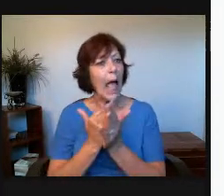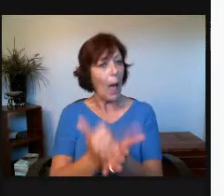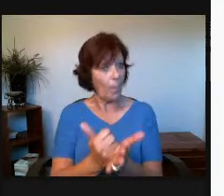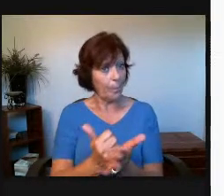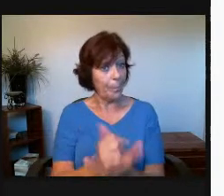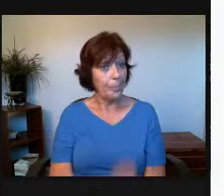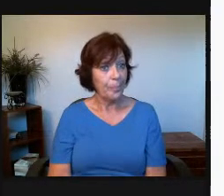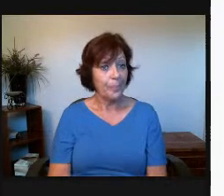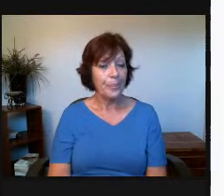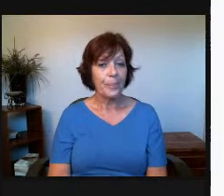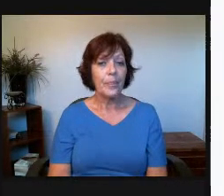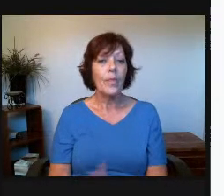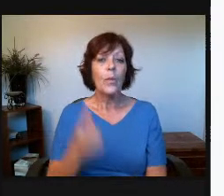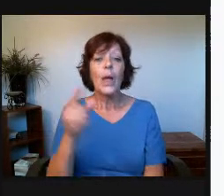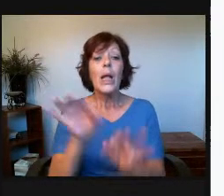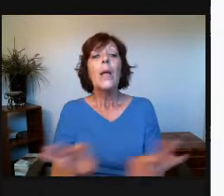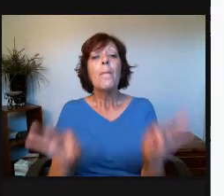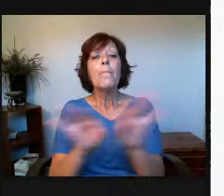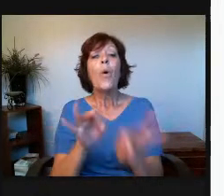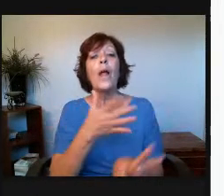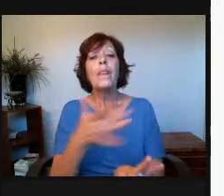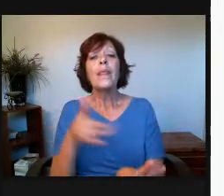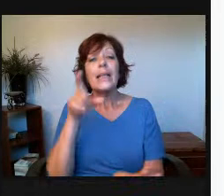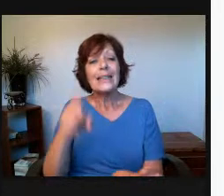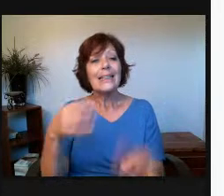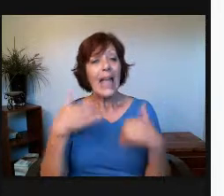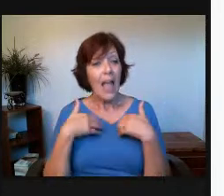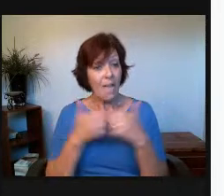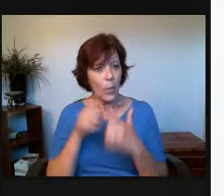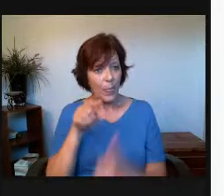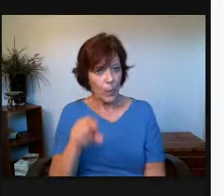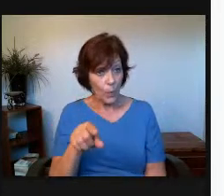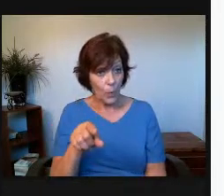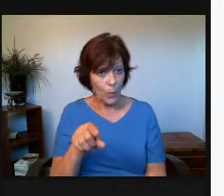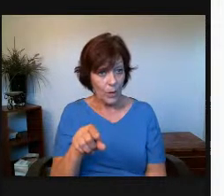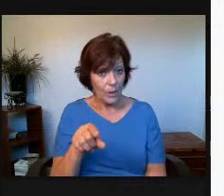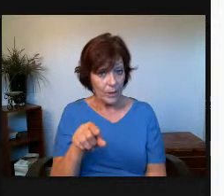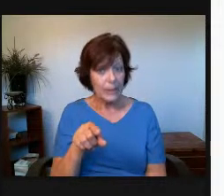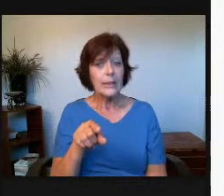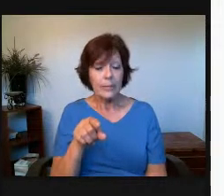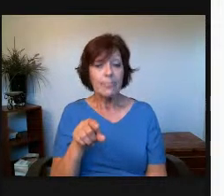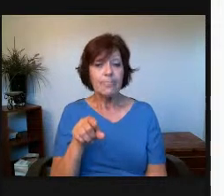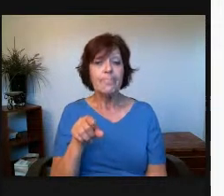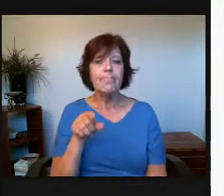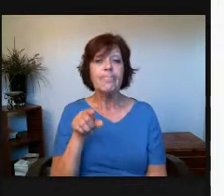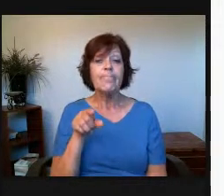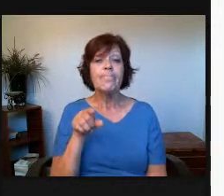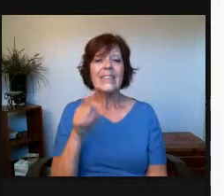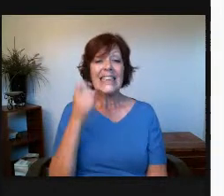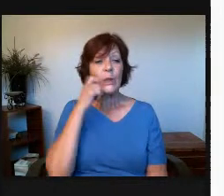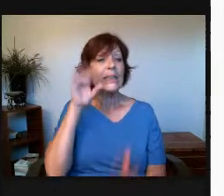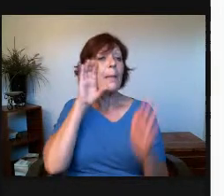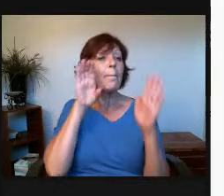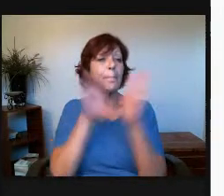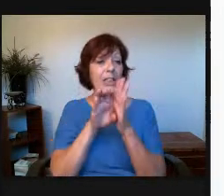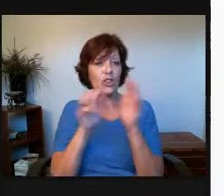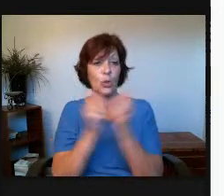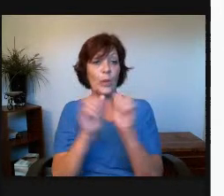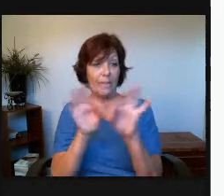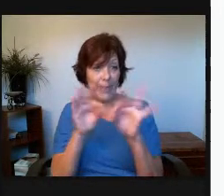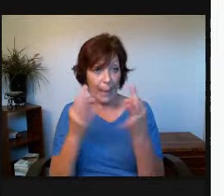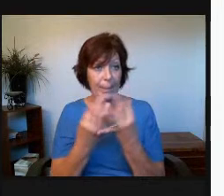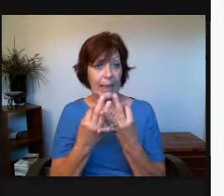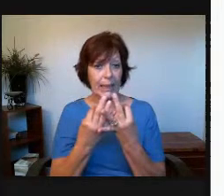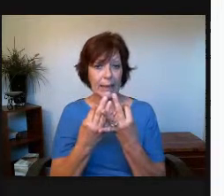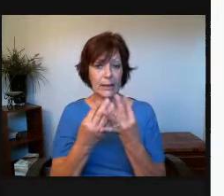the important things that you need to always have with you too, Patty Ann alluded to already, a recent picture with family, a